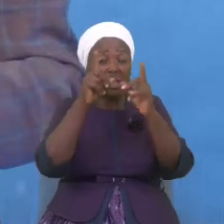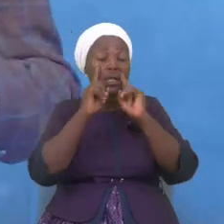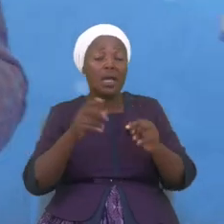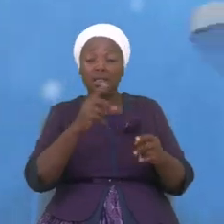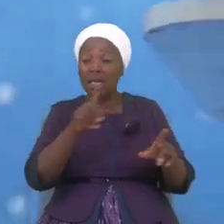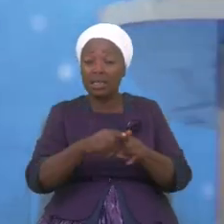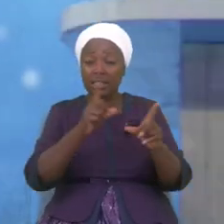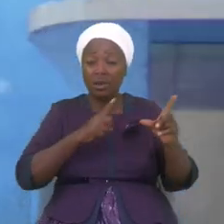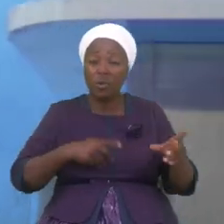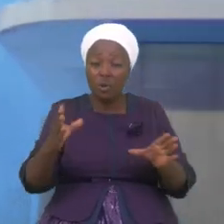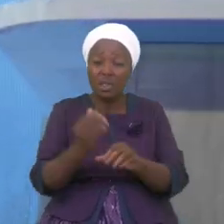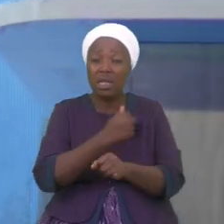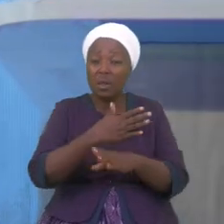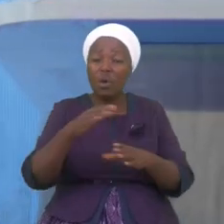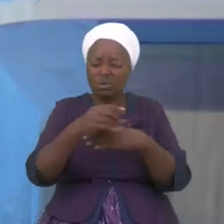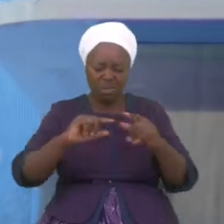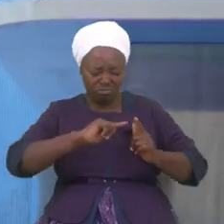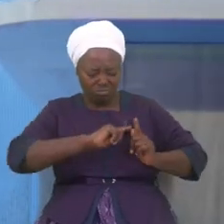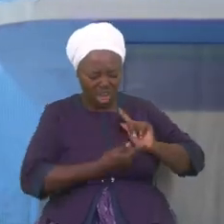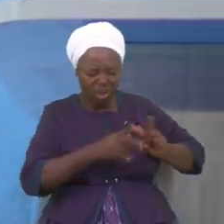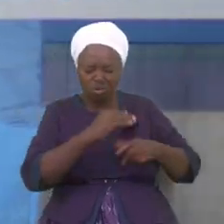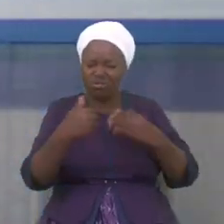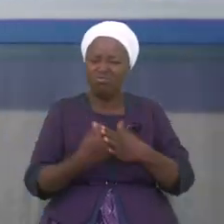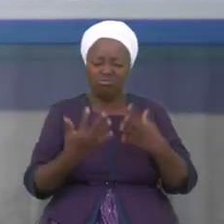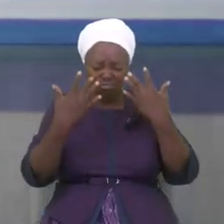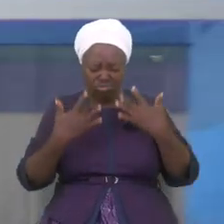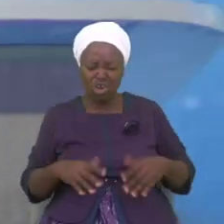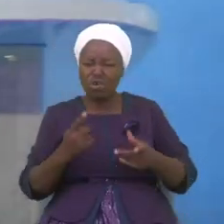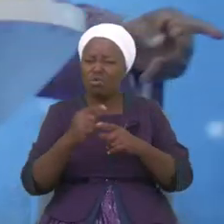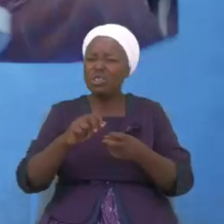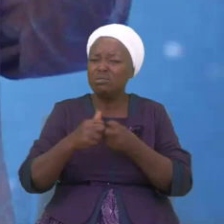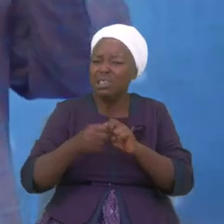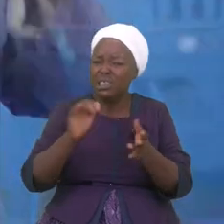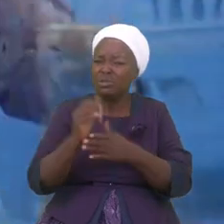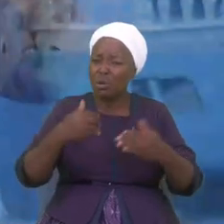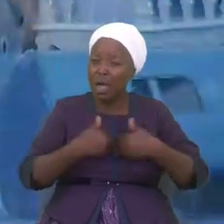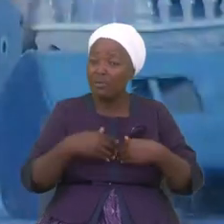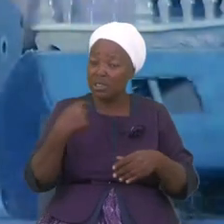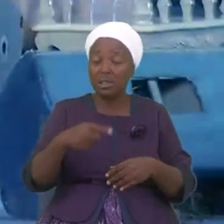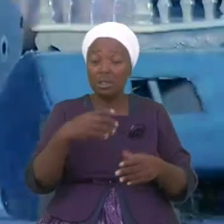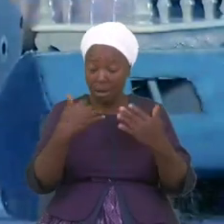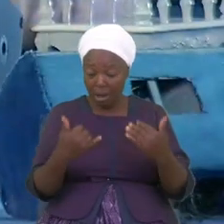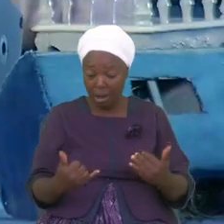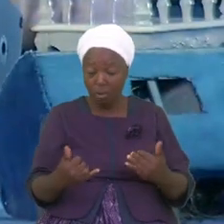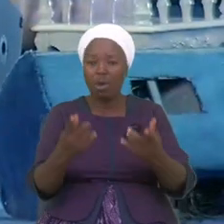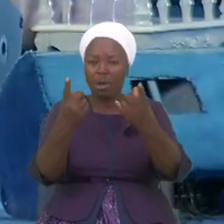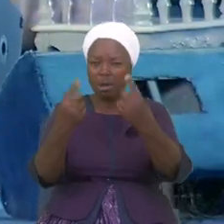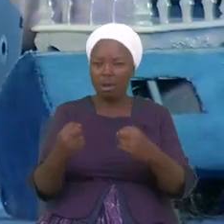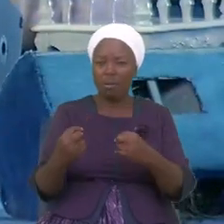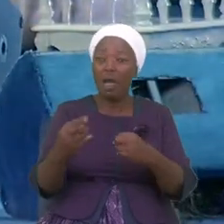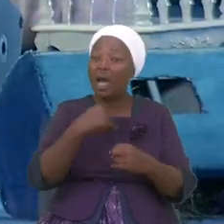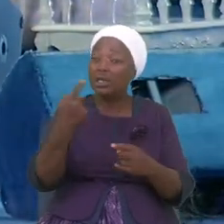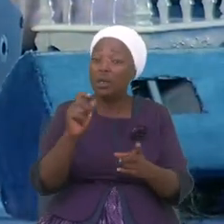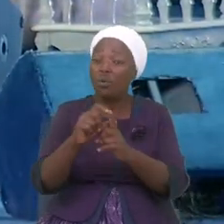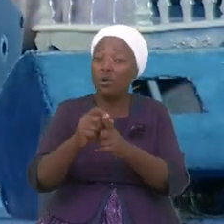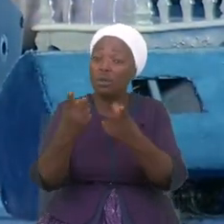away all the agony, all the anxiety, everything you have. He says, now come. And the word